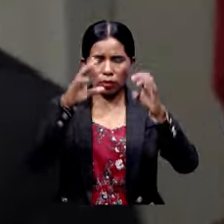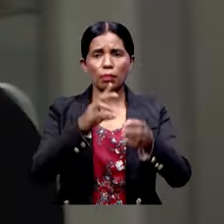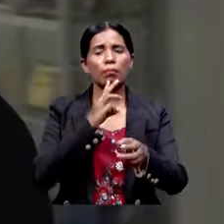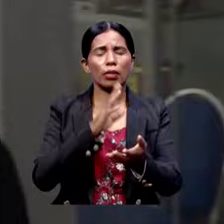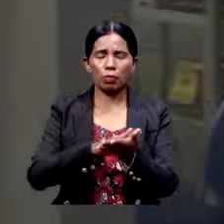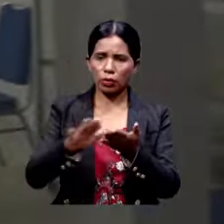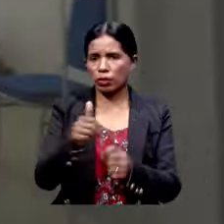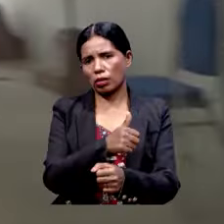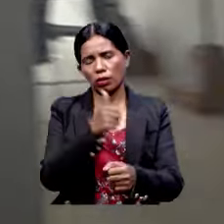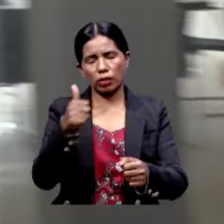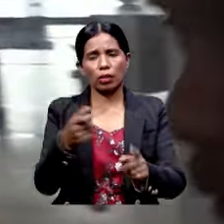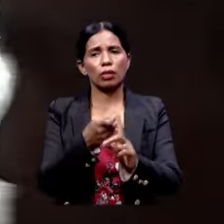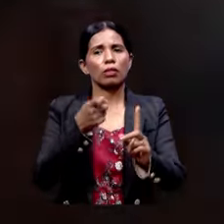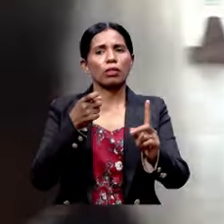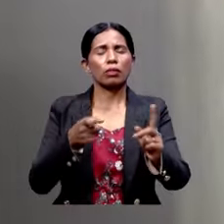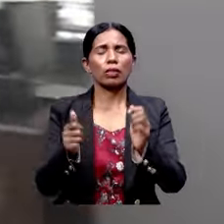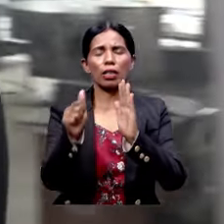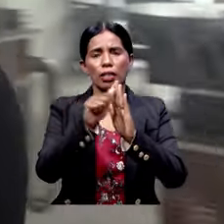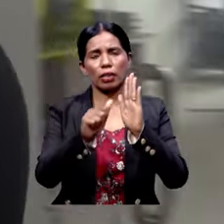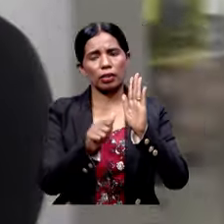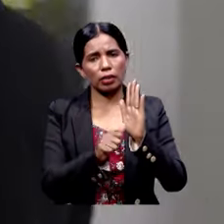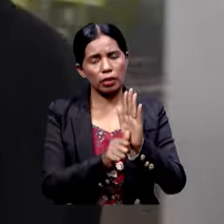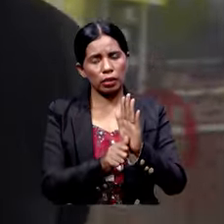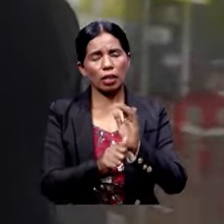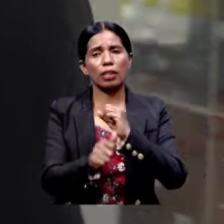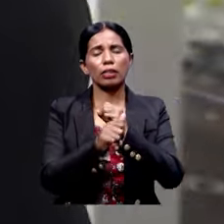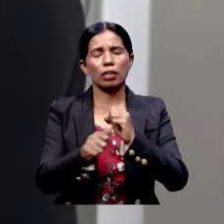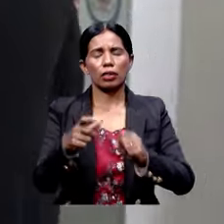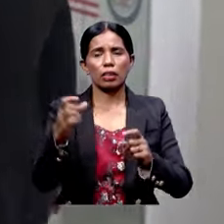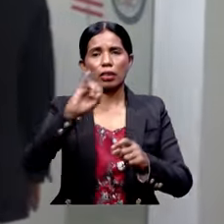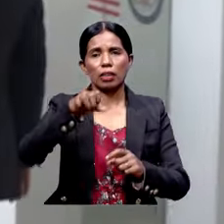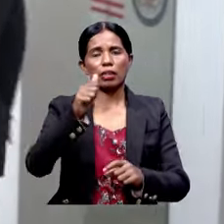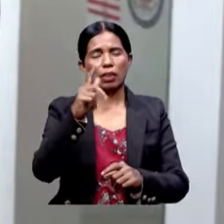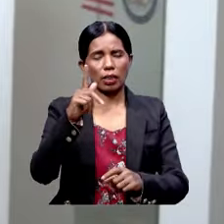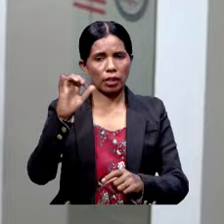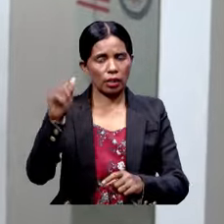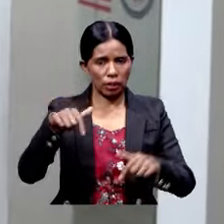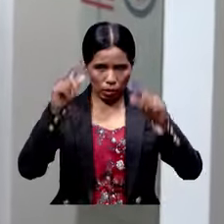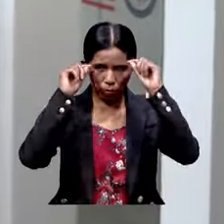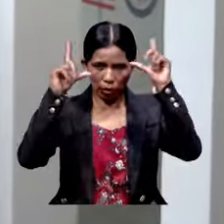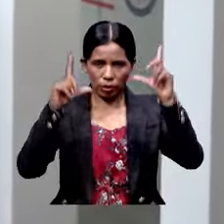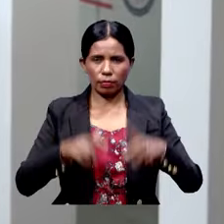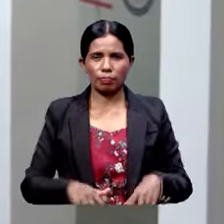no Selutan, Lihusi e a Agência de Cooperação Internacional de Zaica e a Timor-Leste. Romaldo Neves, Tito Silva, Ziemen.